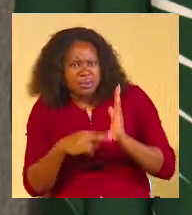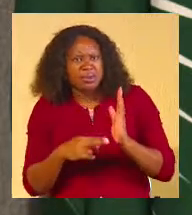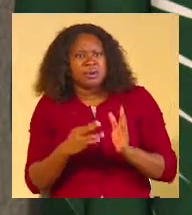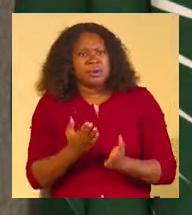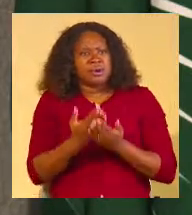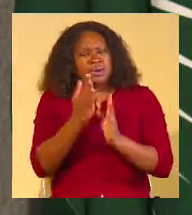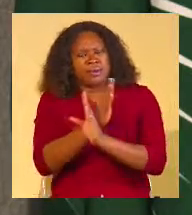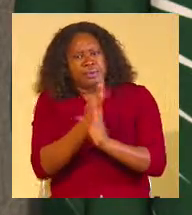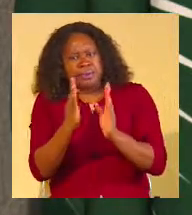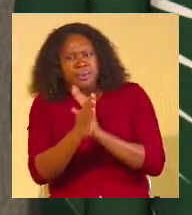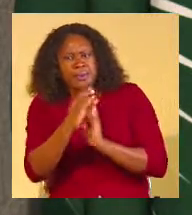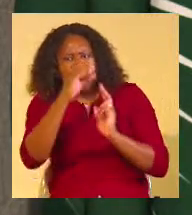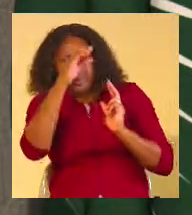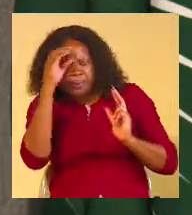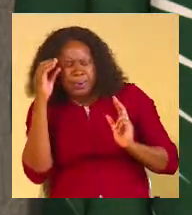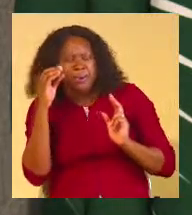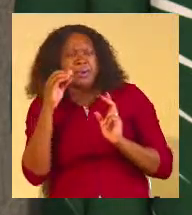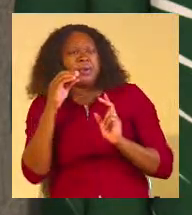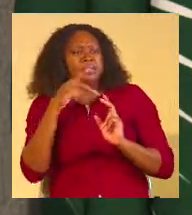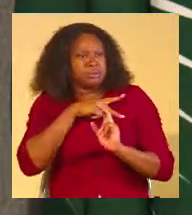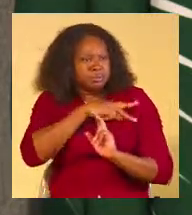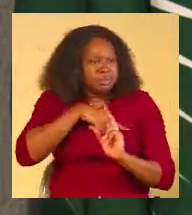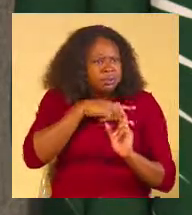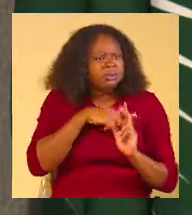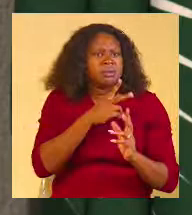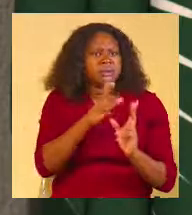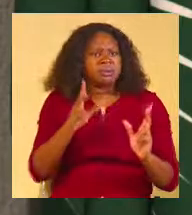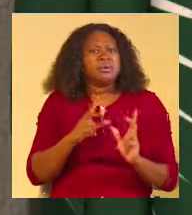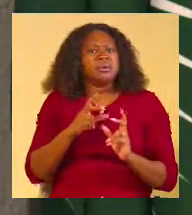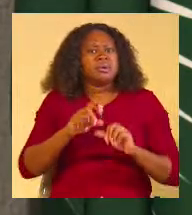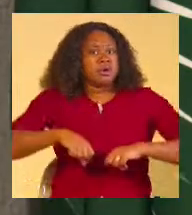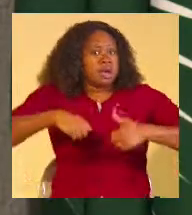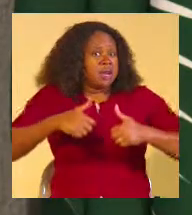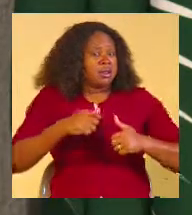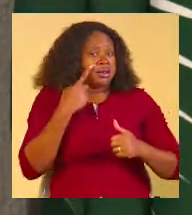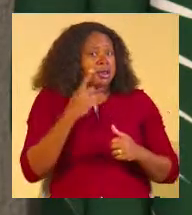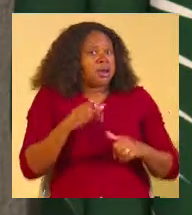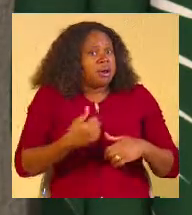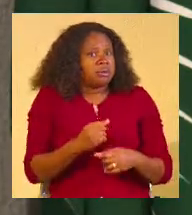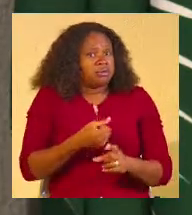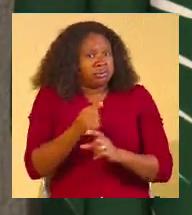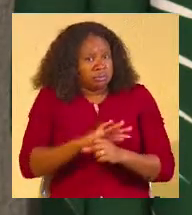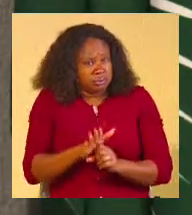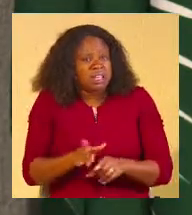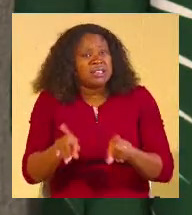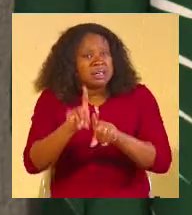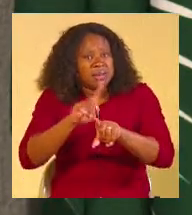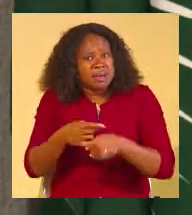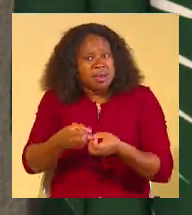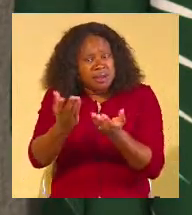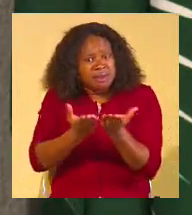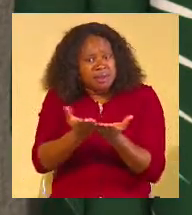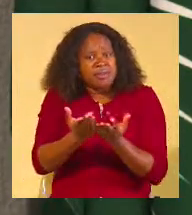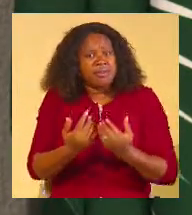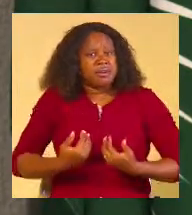health workers in what do they need to do differently in times of COVID and still manage to provide services for